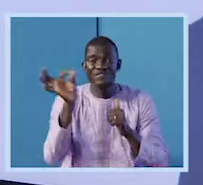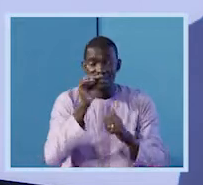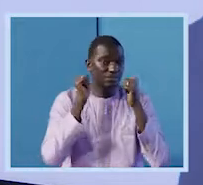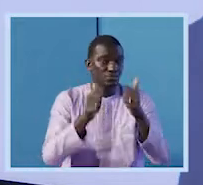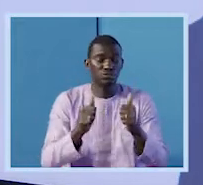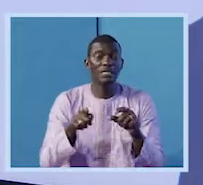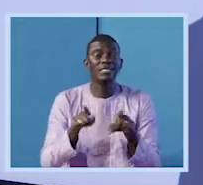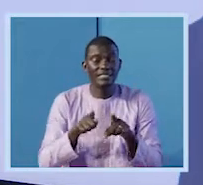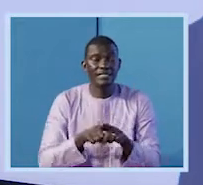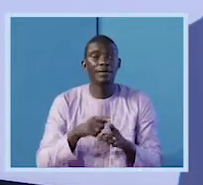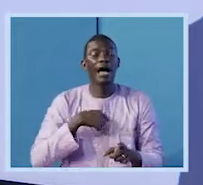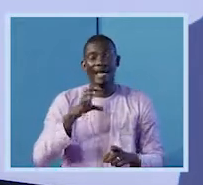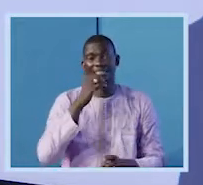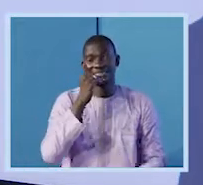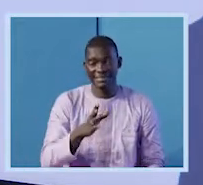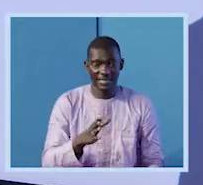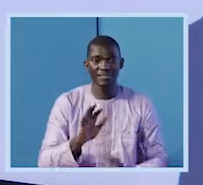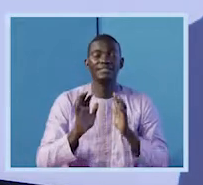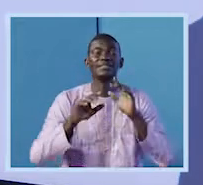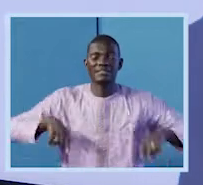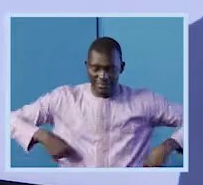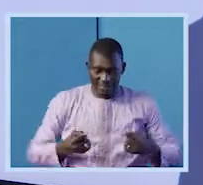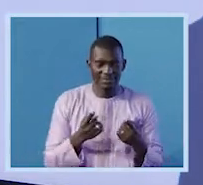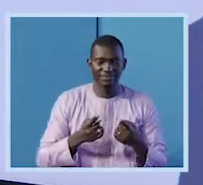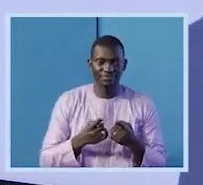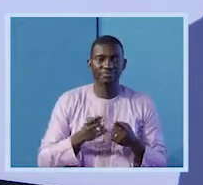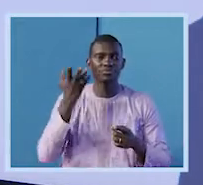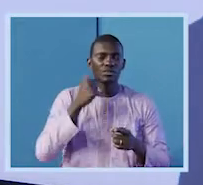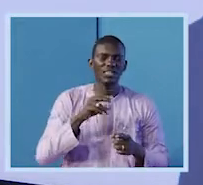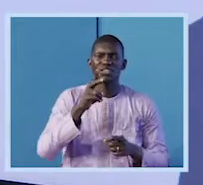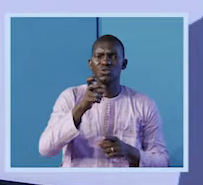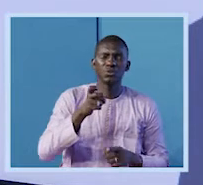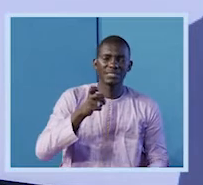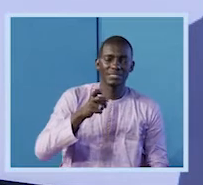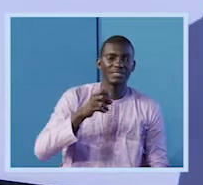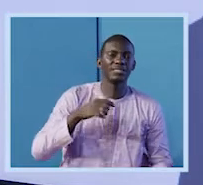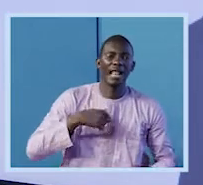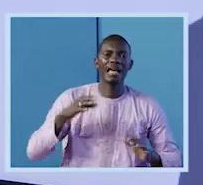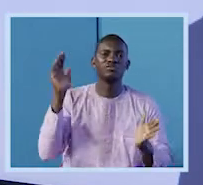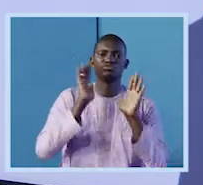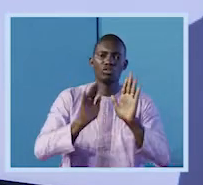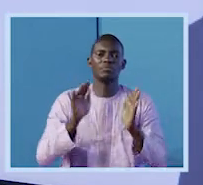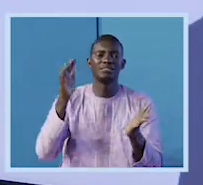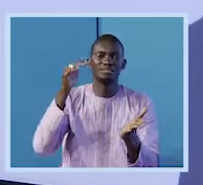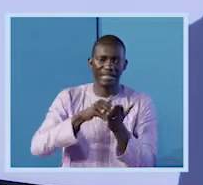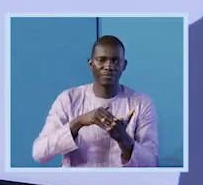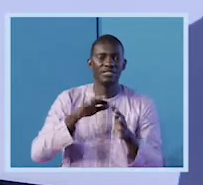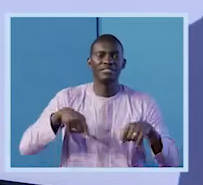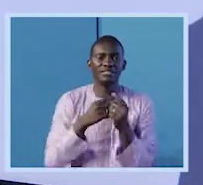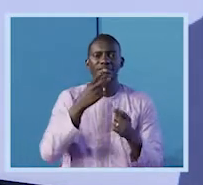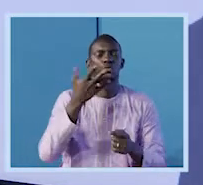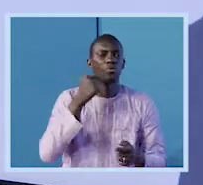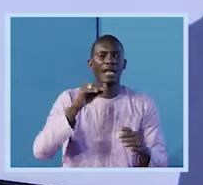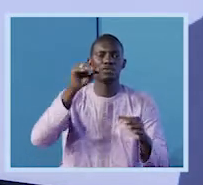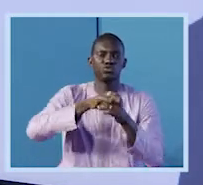lucrative. Really? And then I can say, since I think 20, I stopped traveling. Since when I